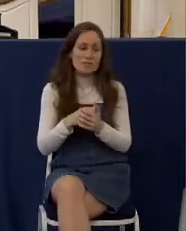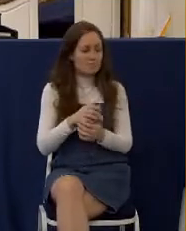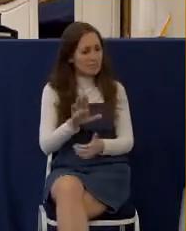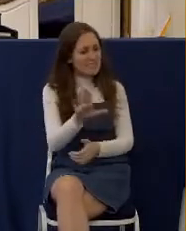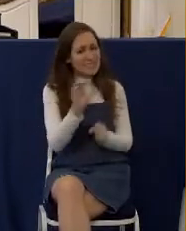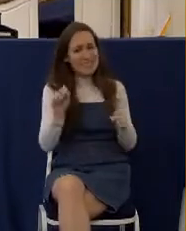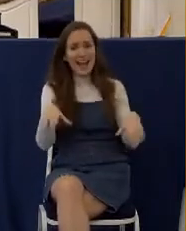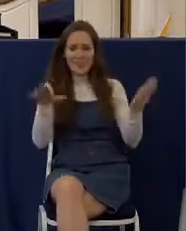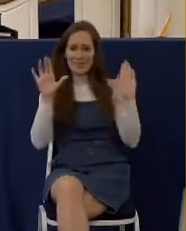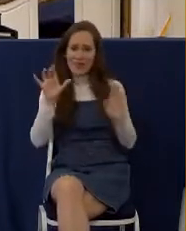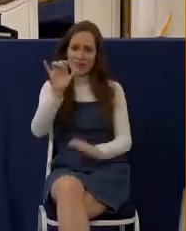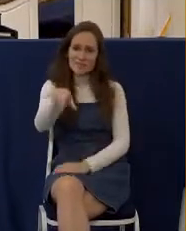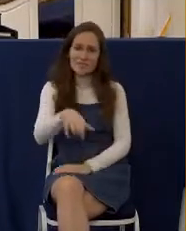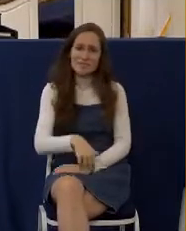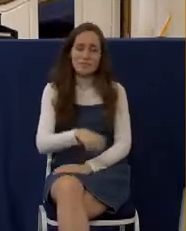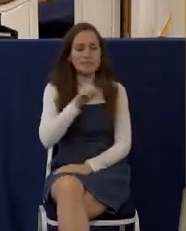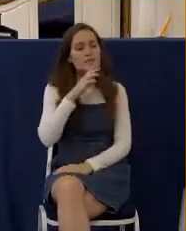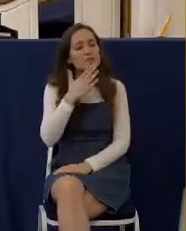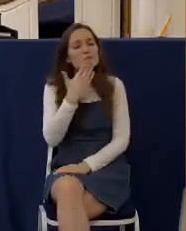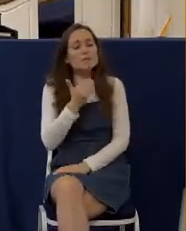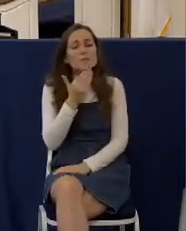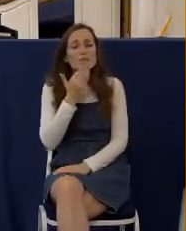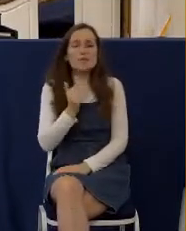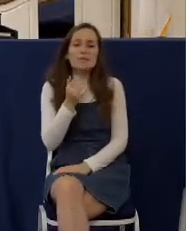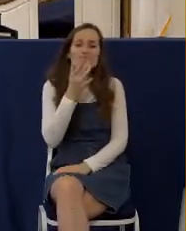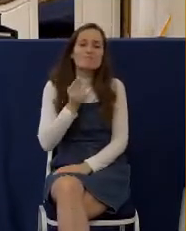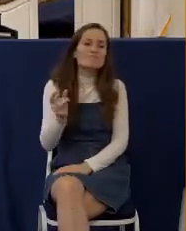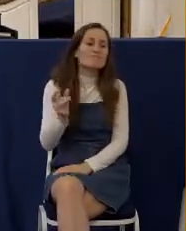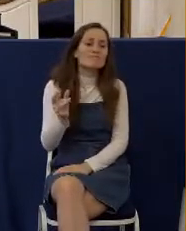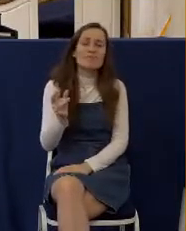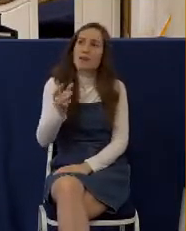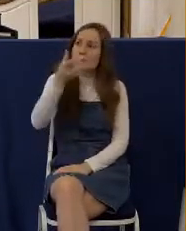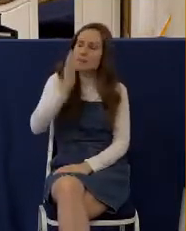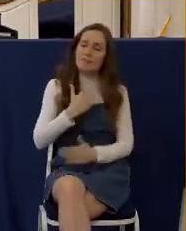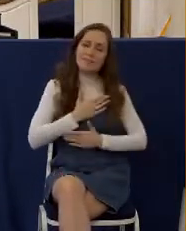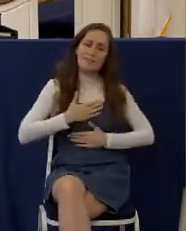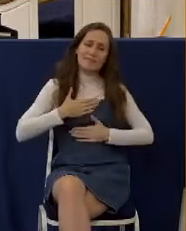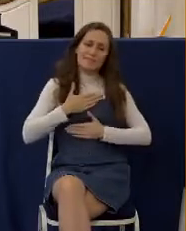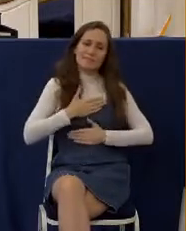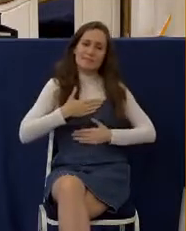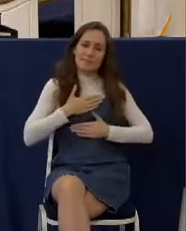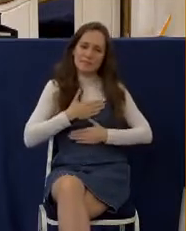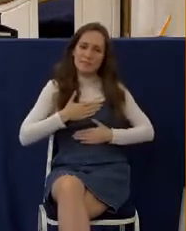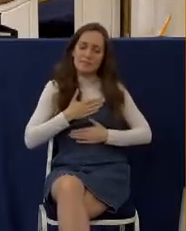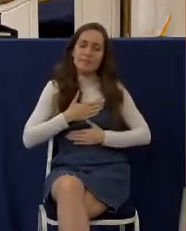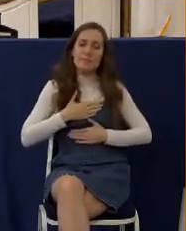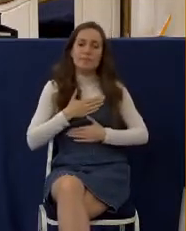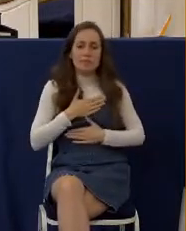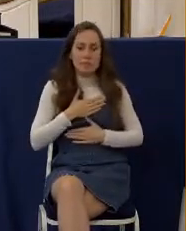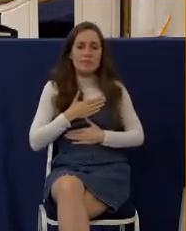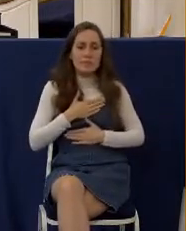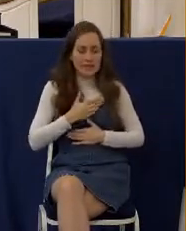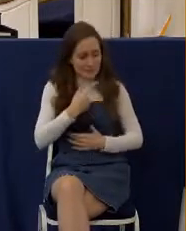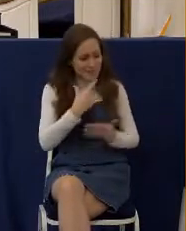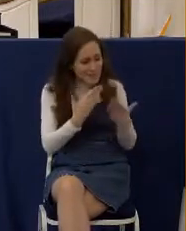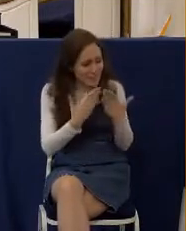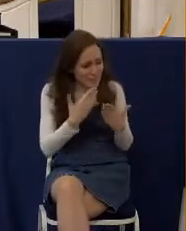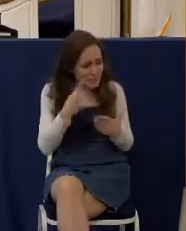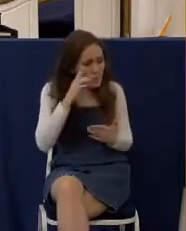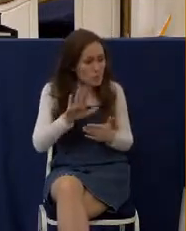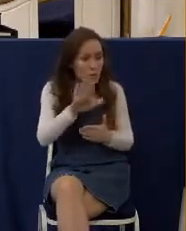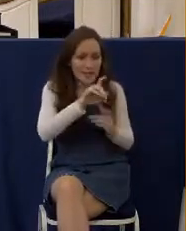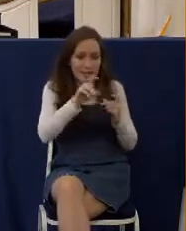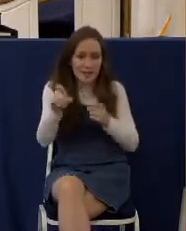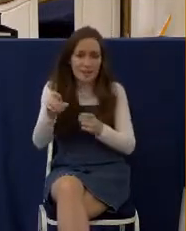sacrifice, a sweet savor unto God, what you did. And Paul said, I'm so grateful for your gift, not because I want